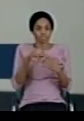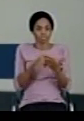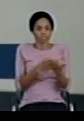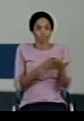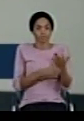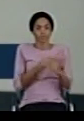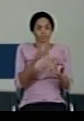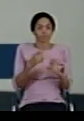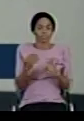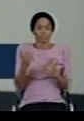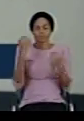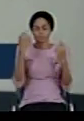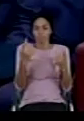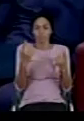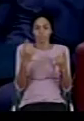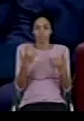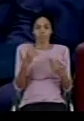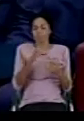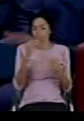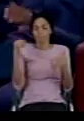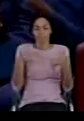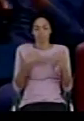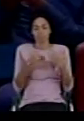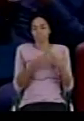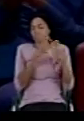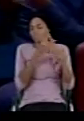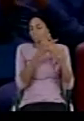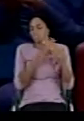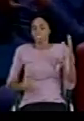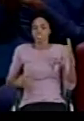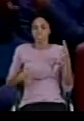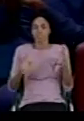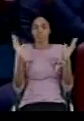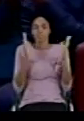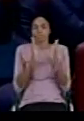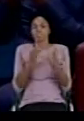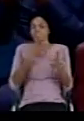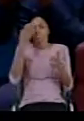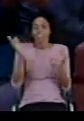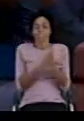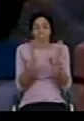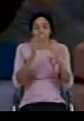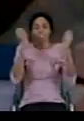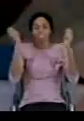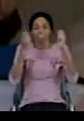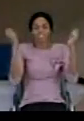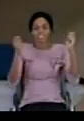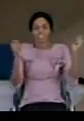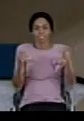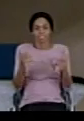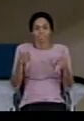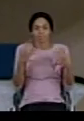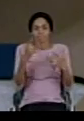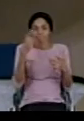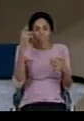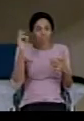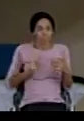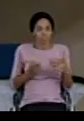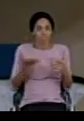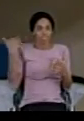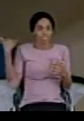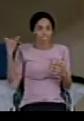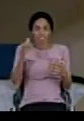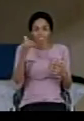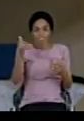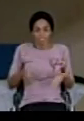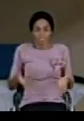pain till now. Praise God. Somebody shout hallelujah. How many of you, of us were here yesterday? Can I see your